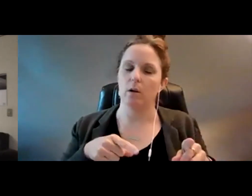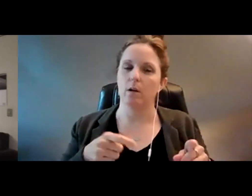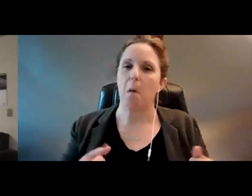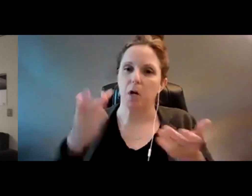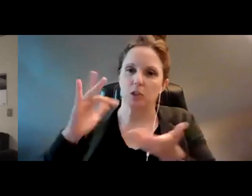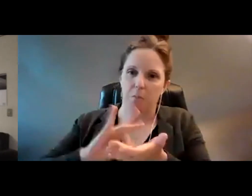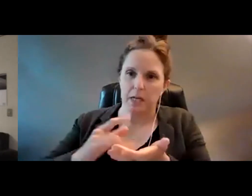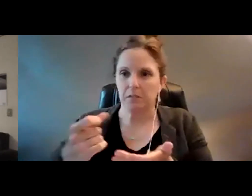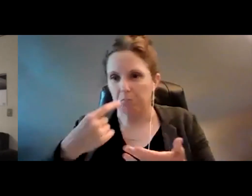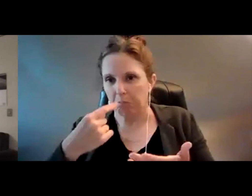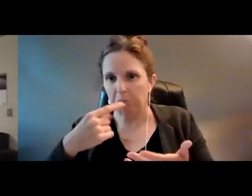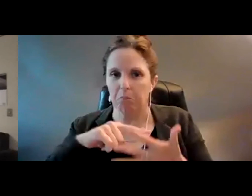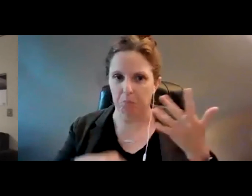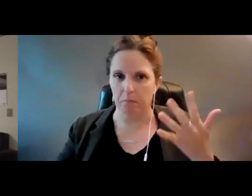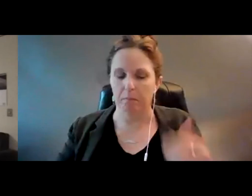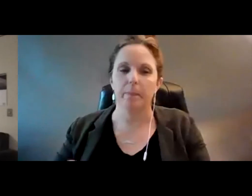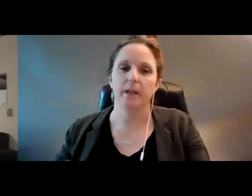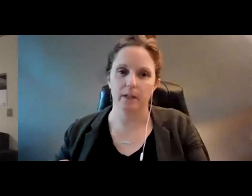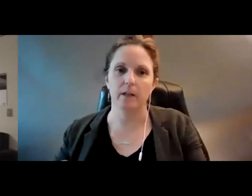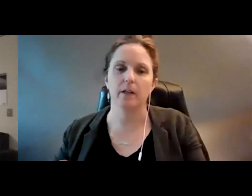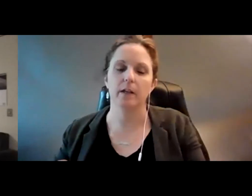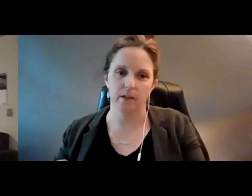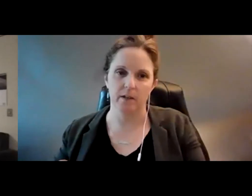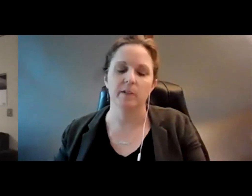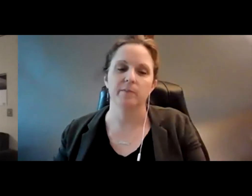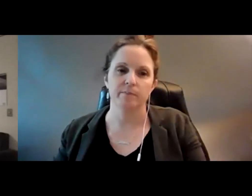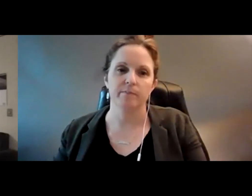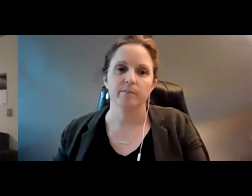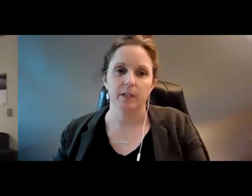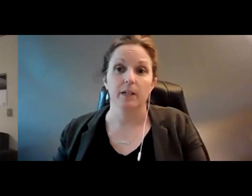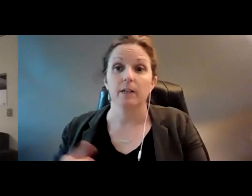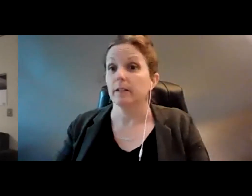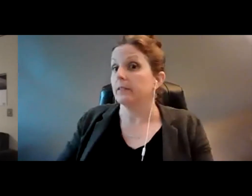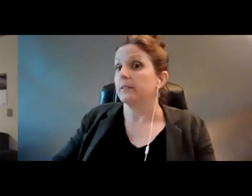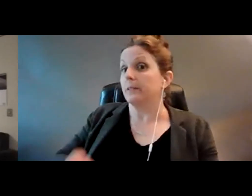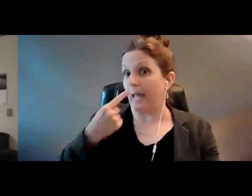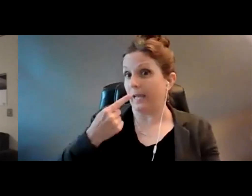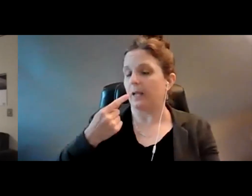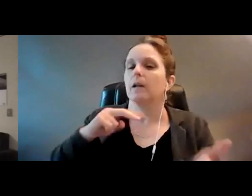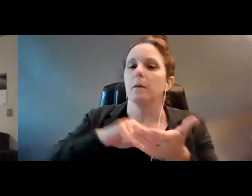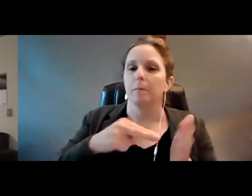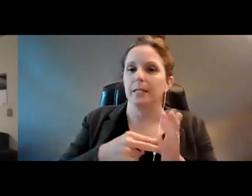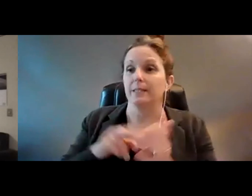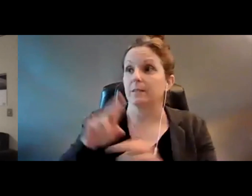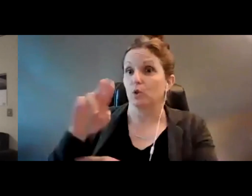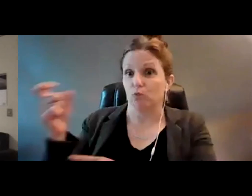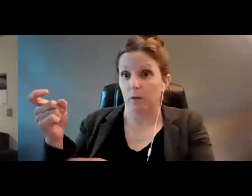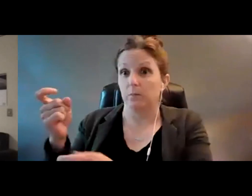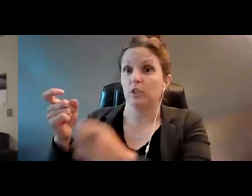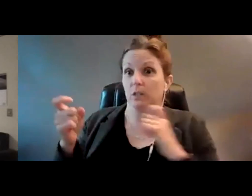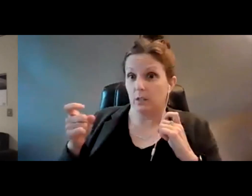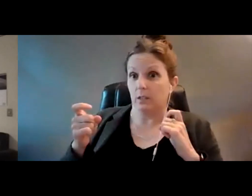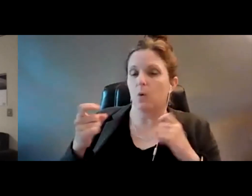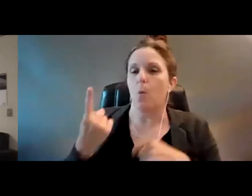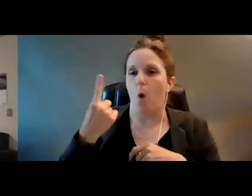basically a 5-minute survey from participants. And so we don't have a measure of adherence. We have self-report, how